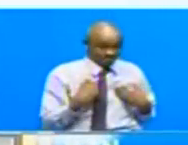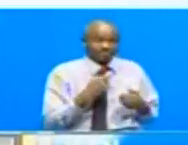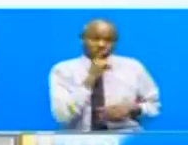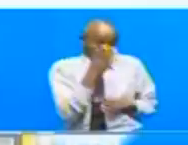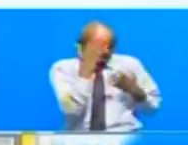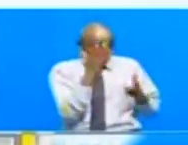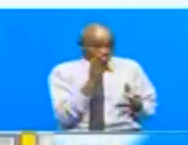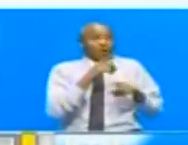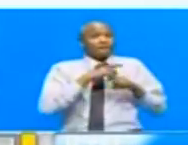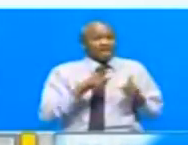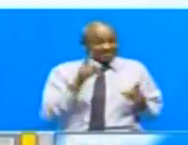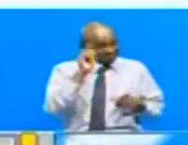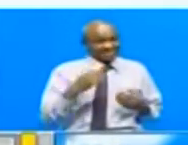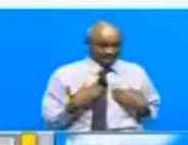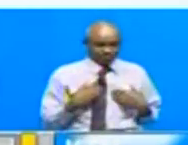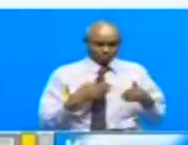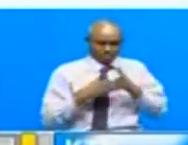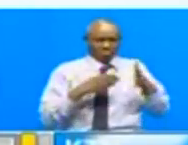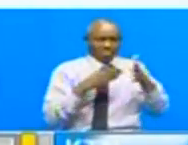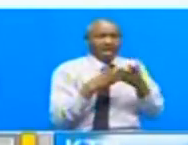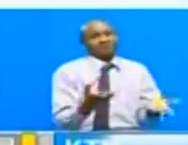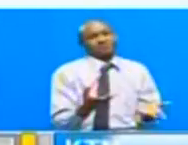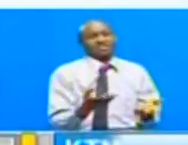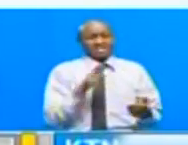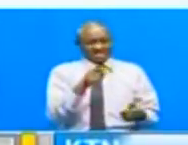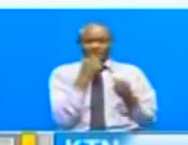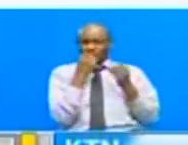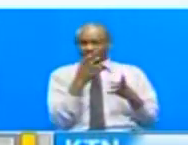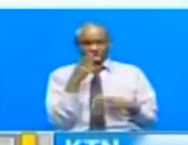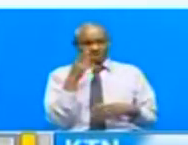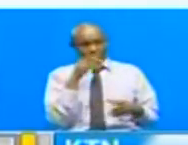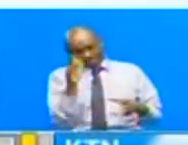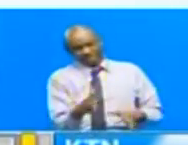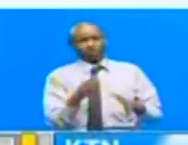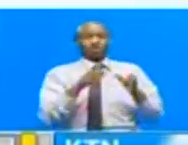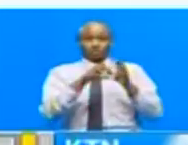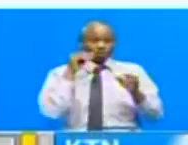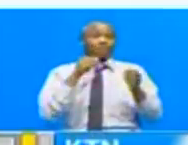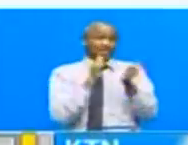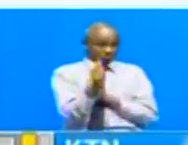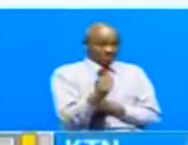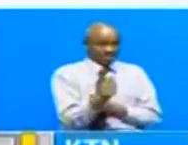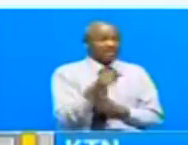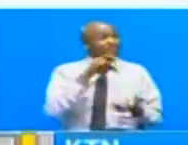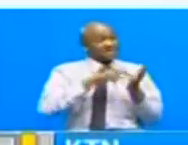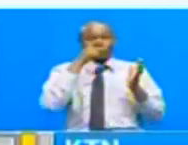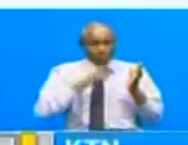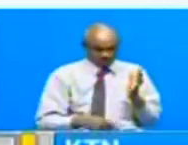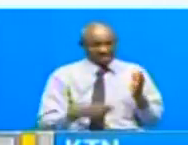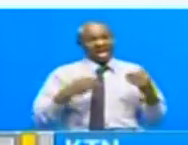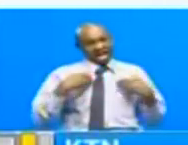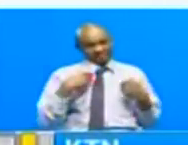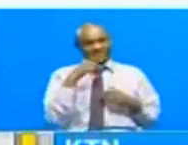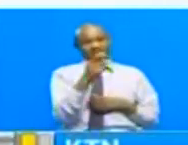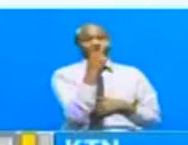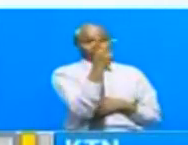but due to the way that information is coming up, that somebody stole the password and able to do that, it means it still doesn't have